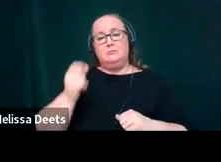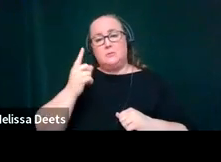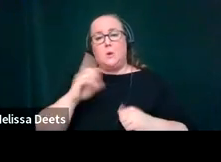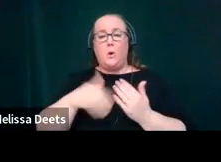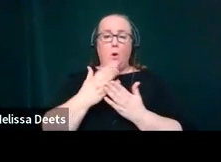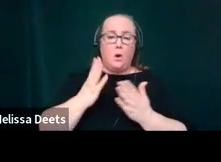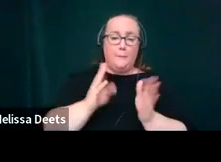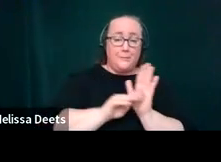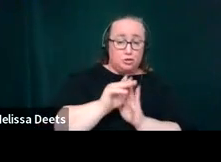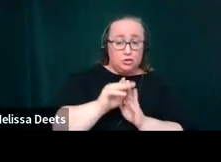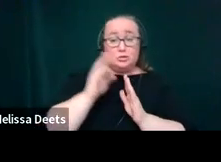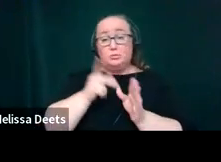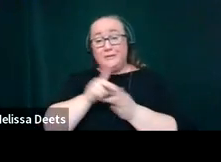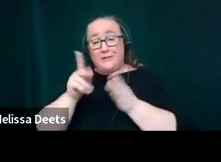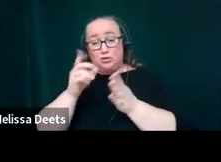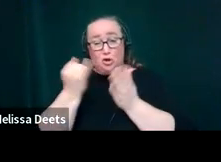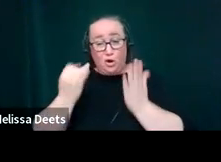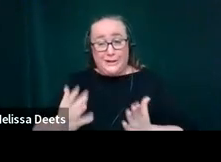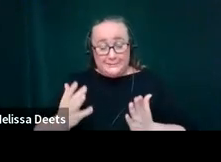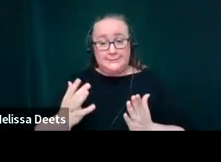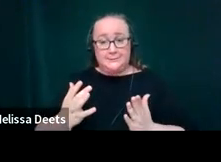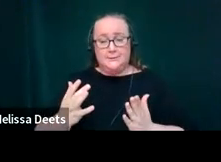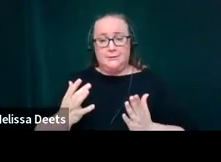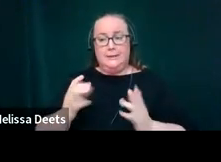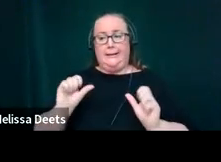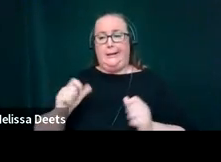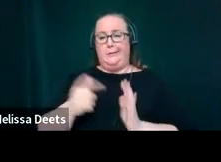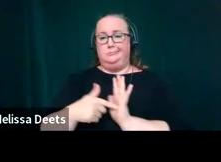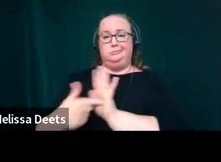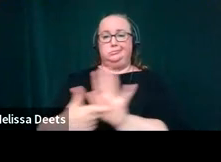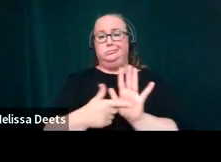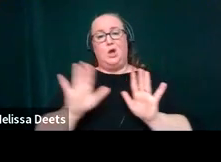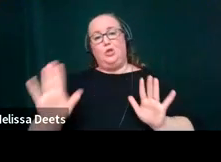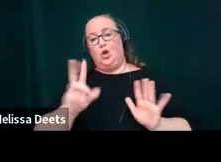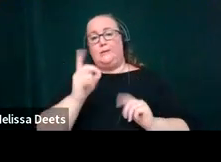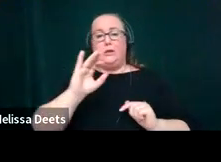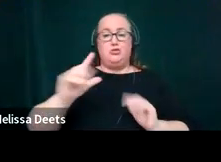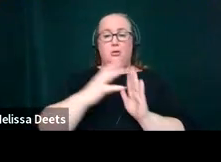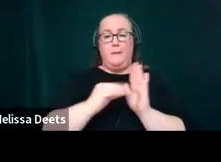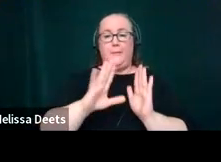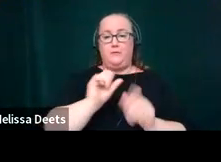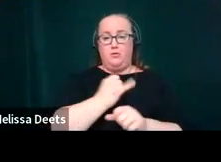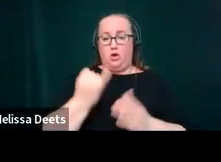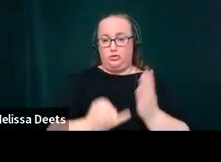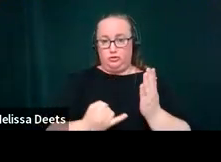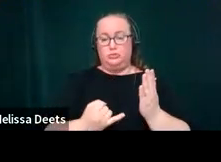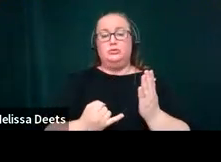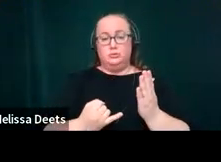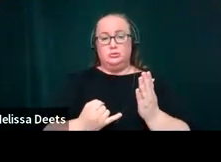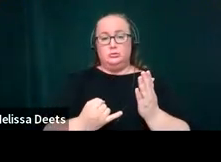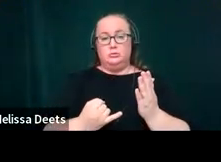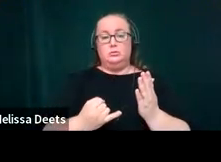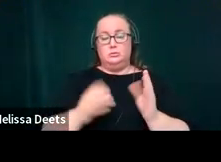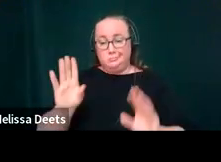professional artists could share their digital copies of art. We place it on